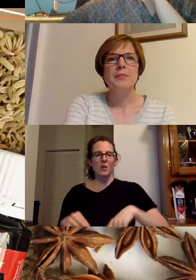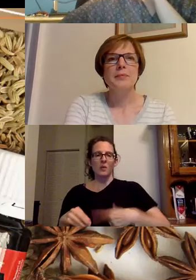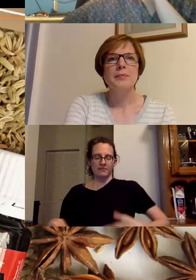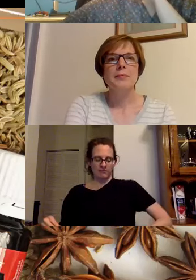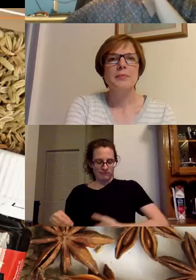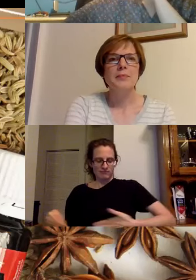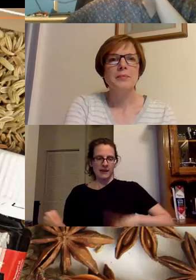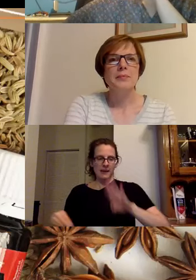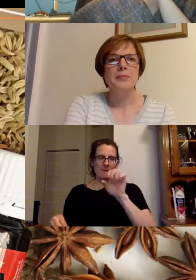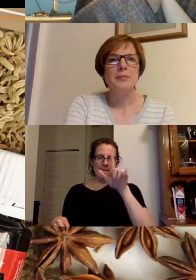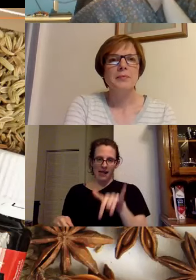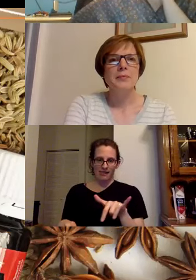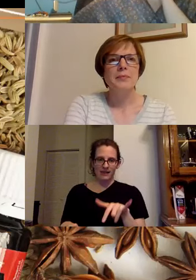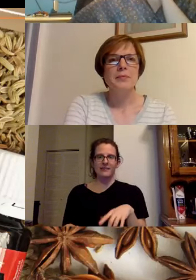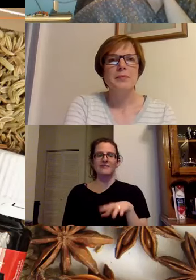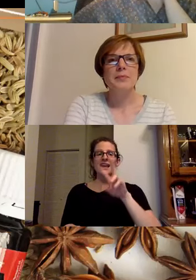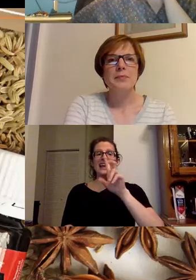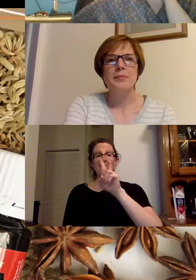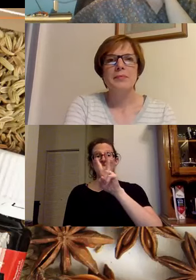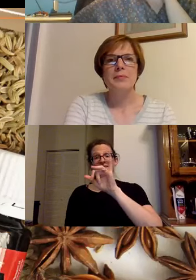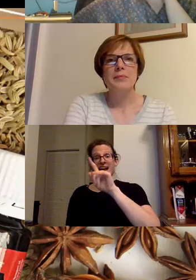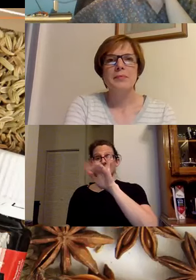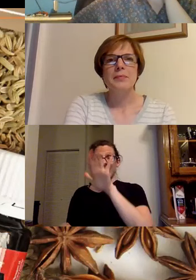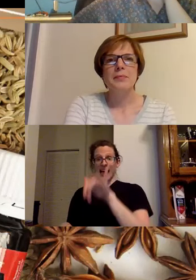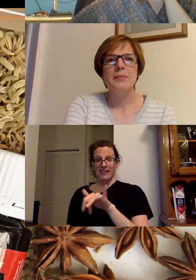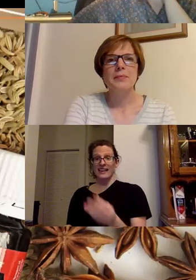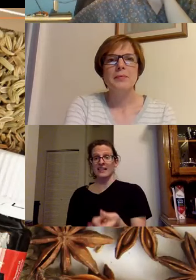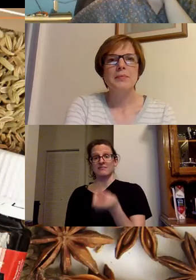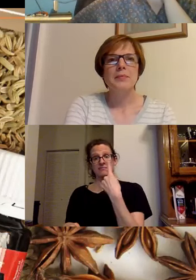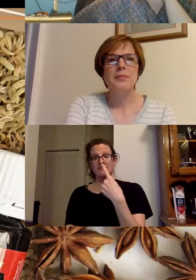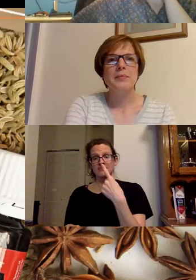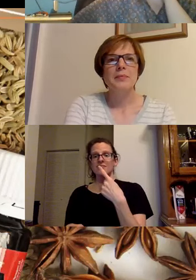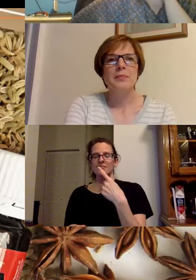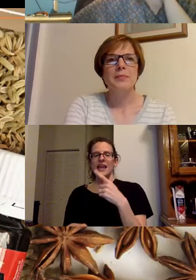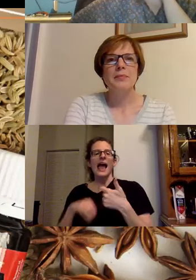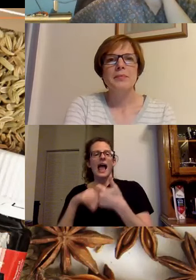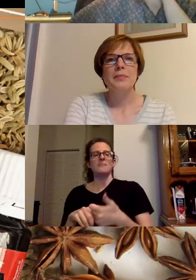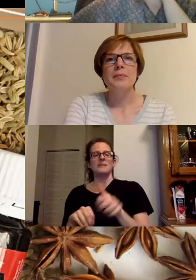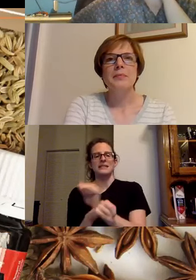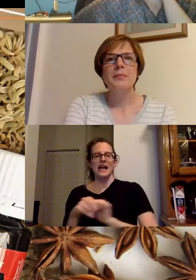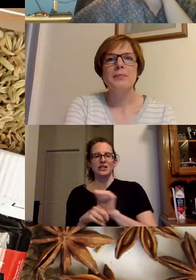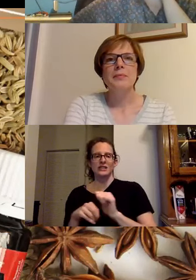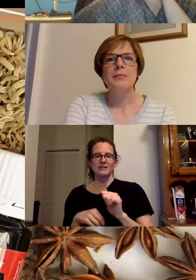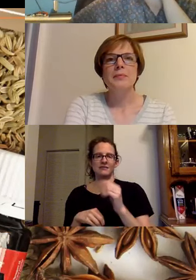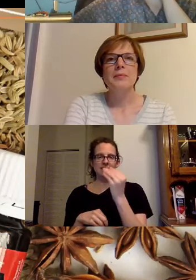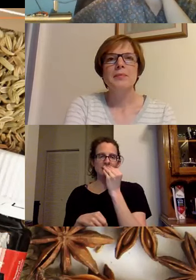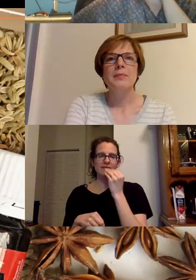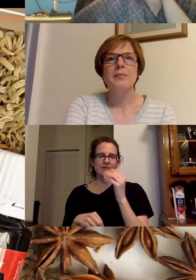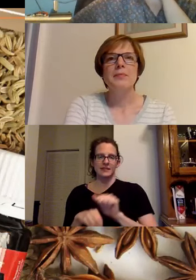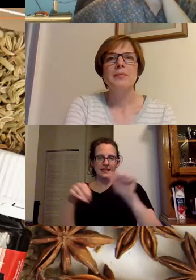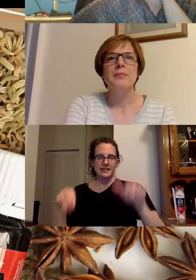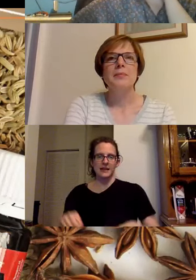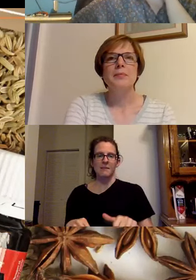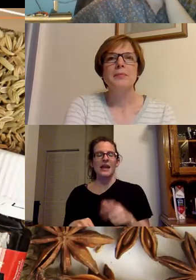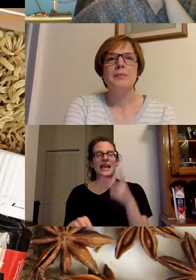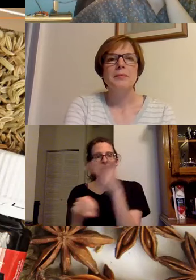Digize Vitality is ideal for supporting the digestive system when taken internally. Keep a bottle of it with you at